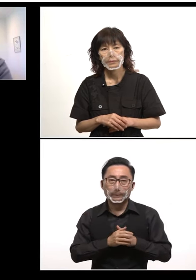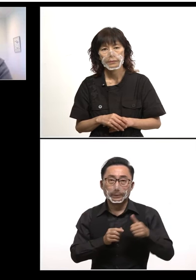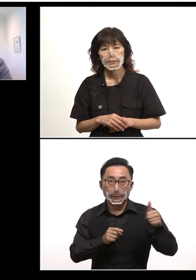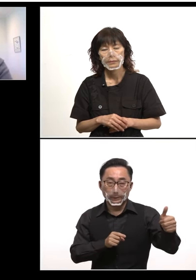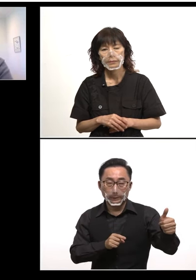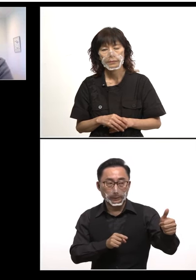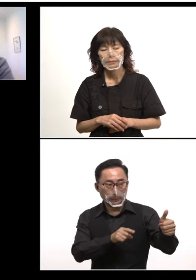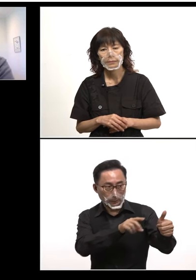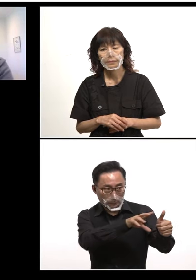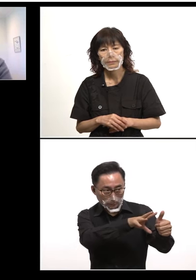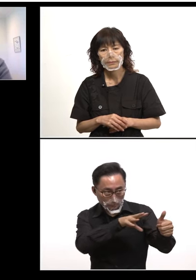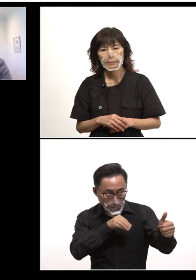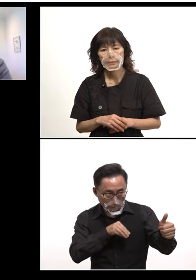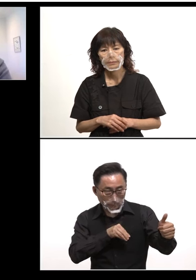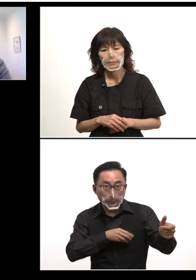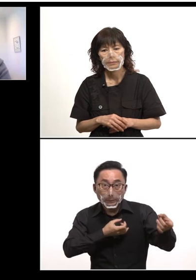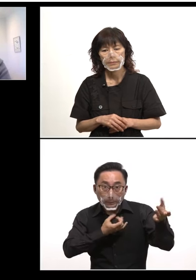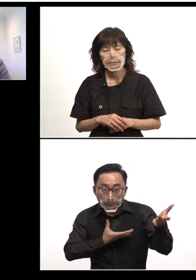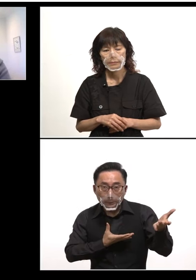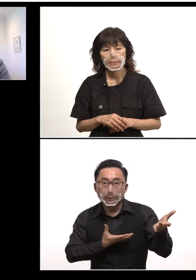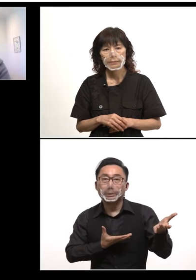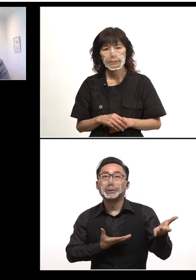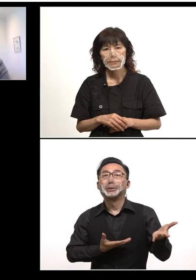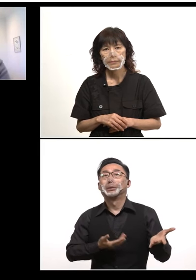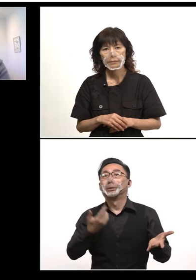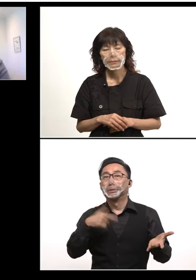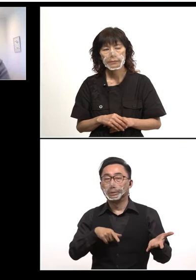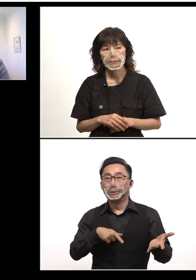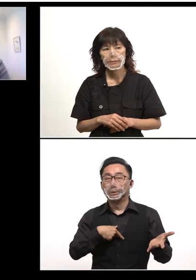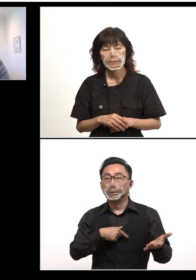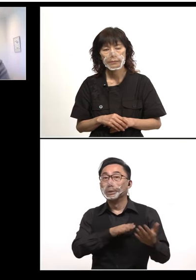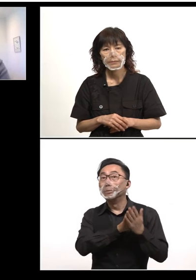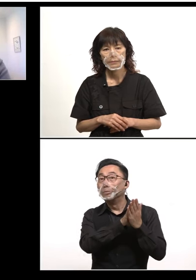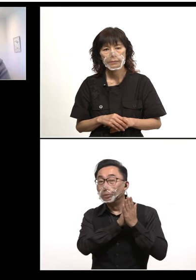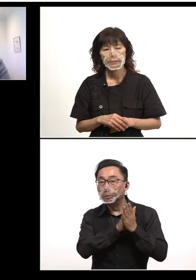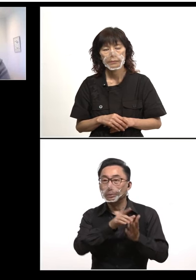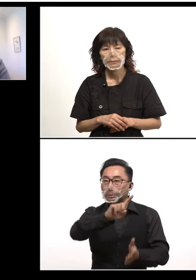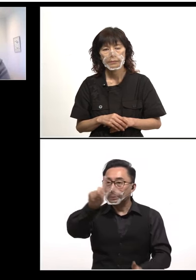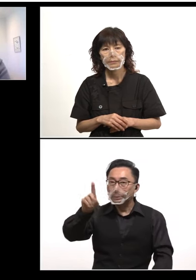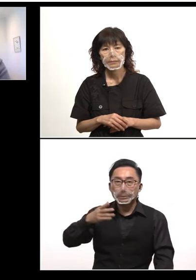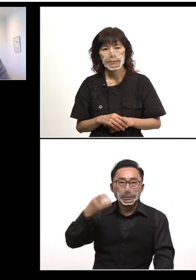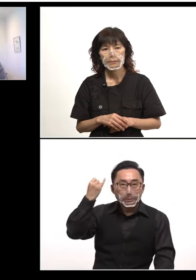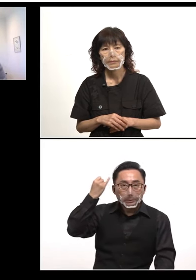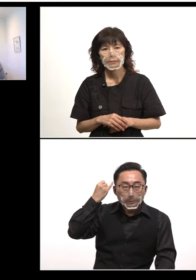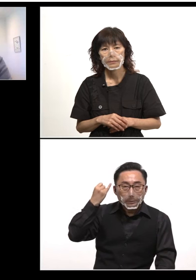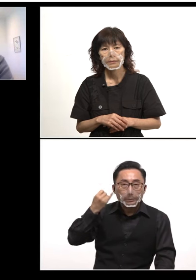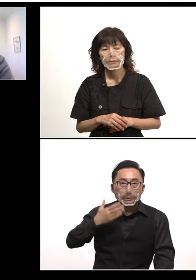powerful about it. And all of those fears and that those concepts of difference drop away when art